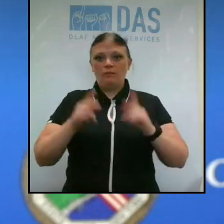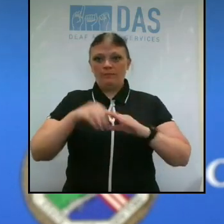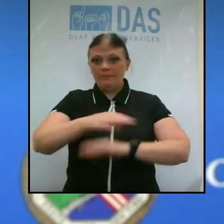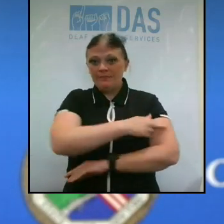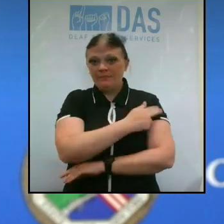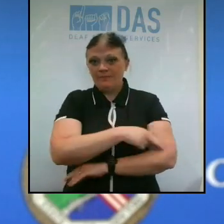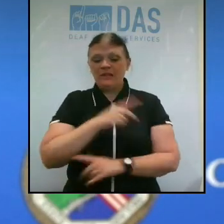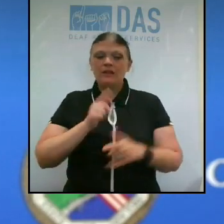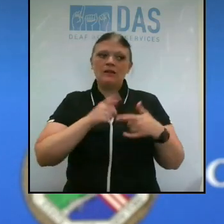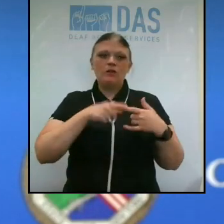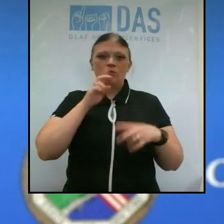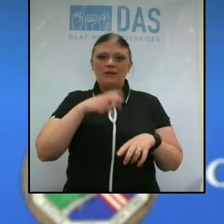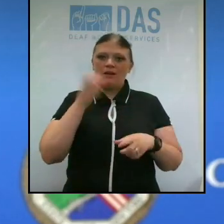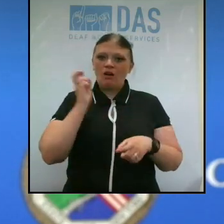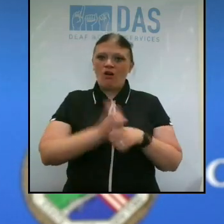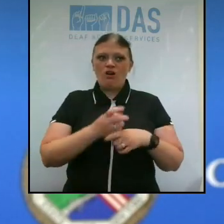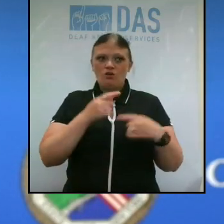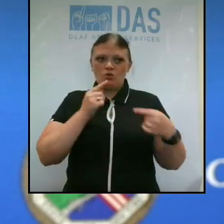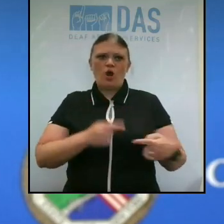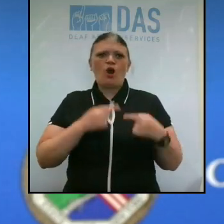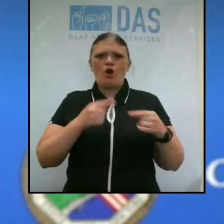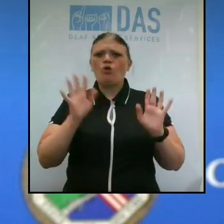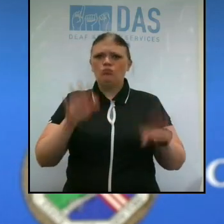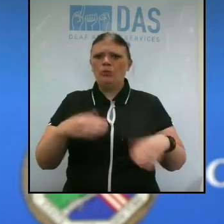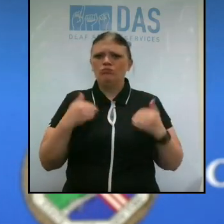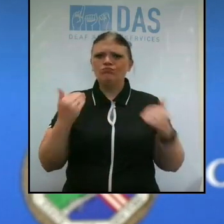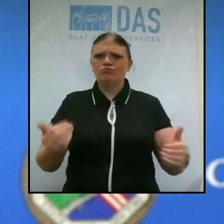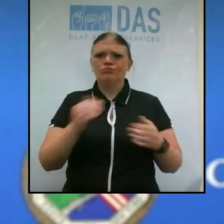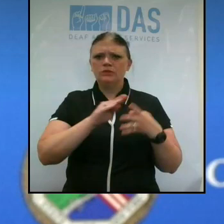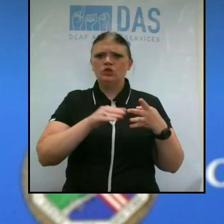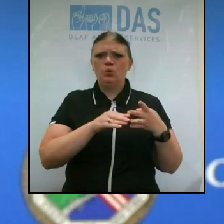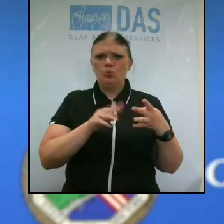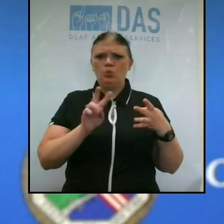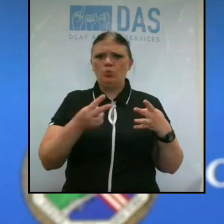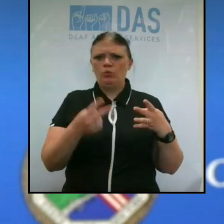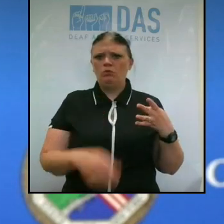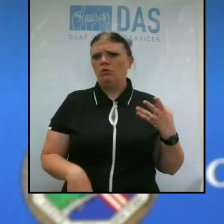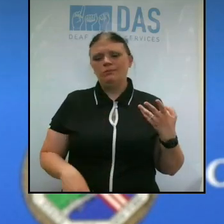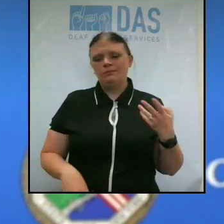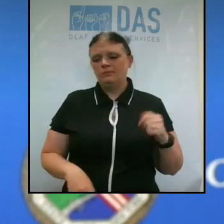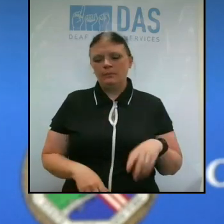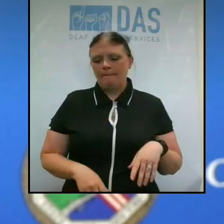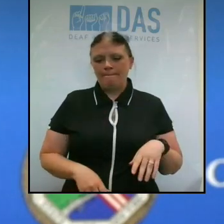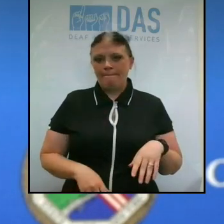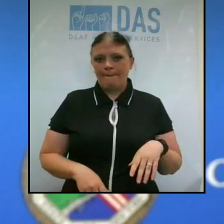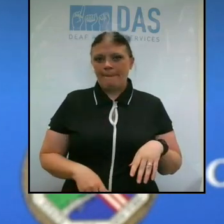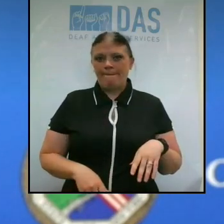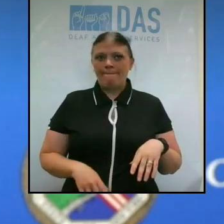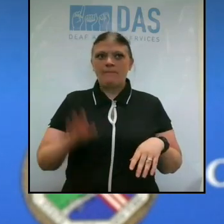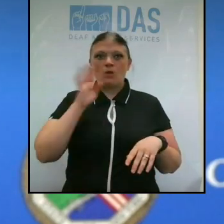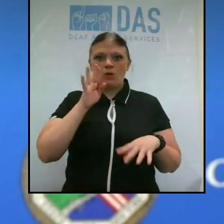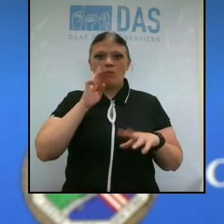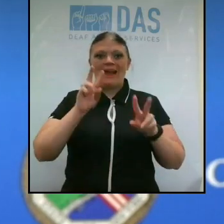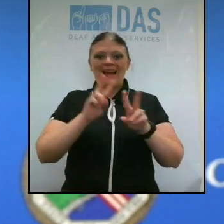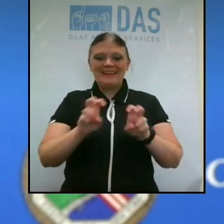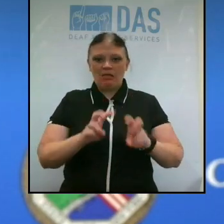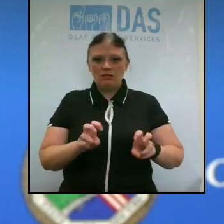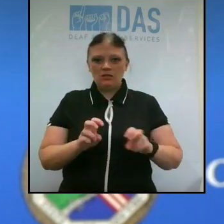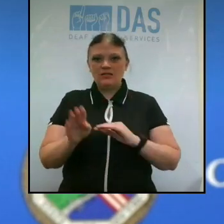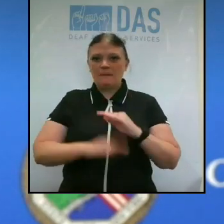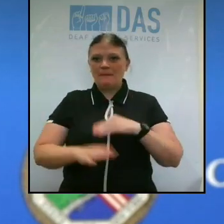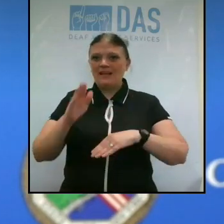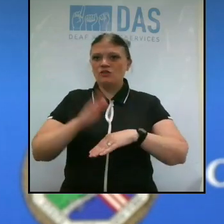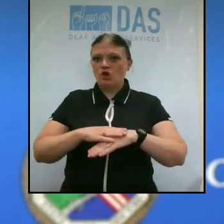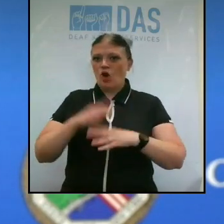I think it would be tough for us to argue that we could move right away to phase 2. But we're going to make an analysis based on the data. It's